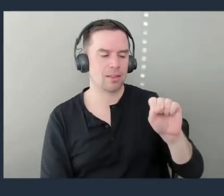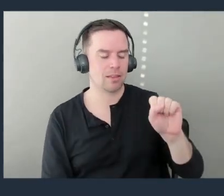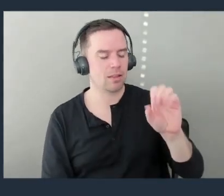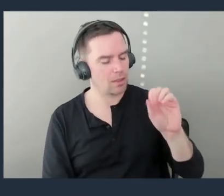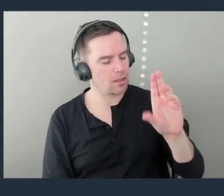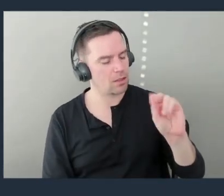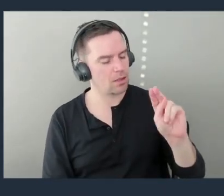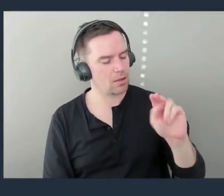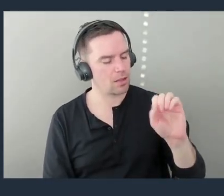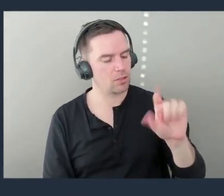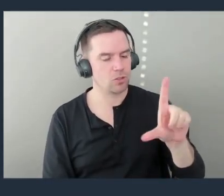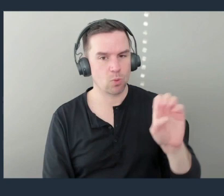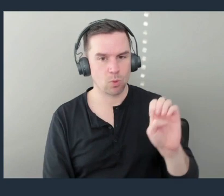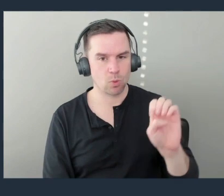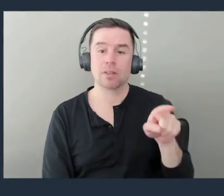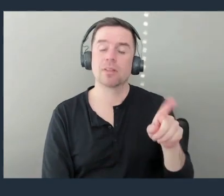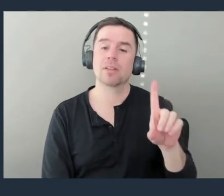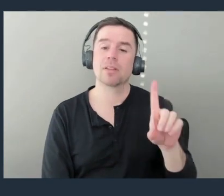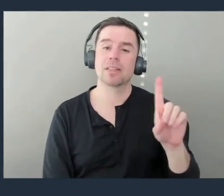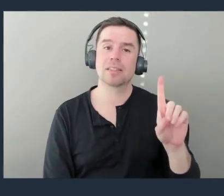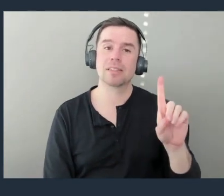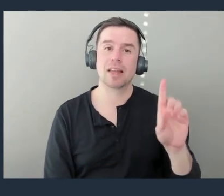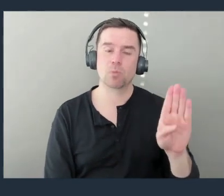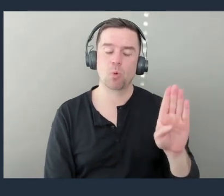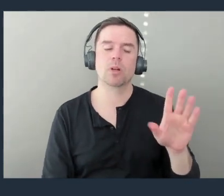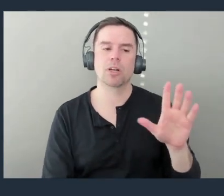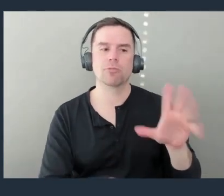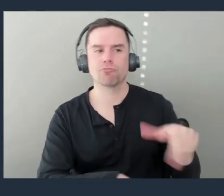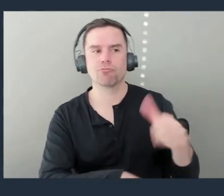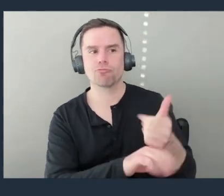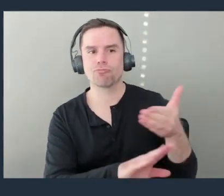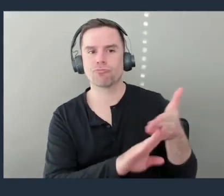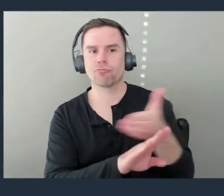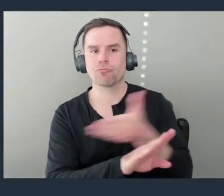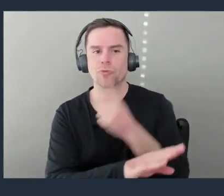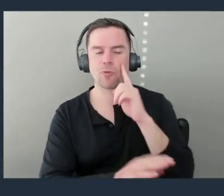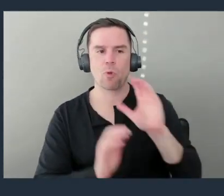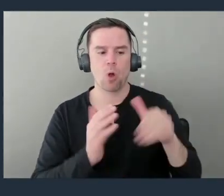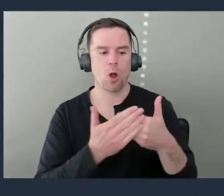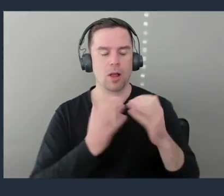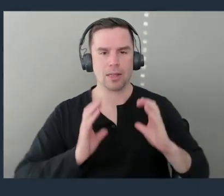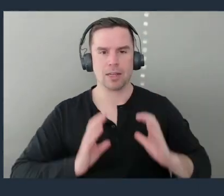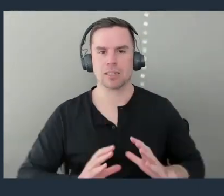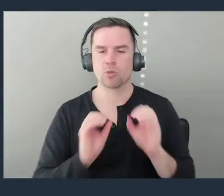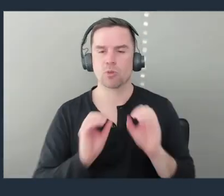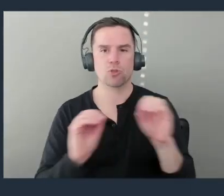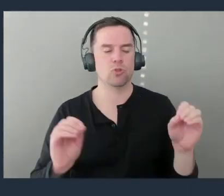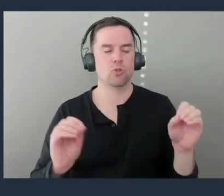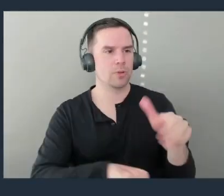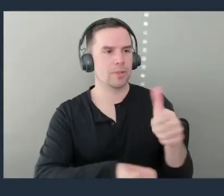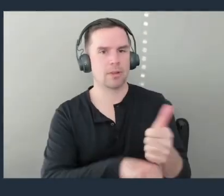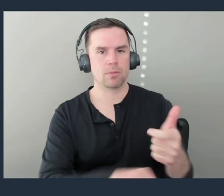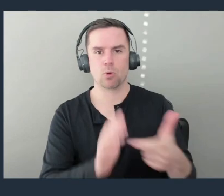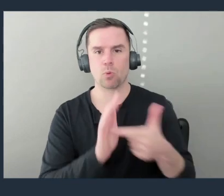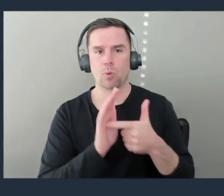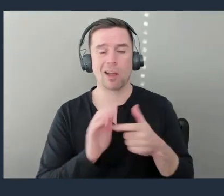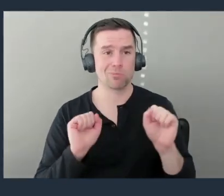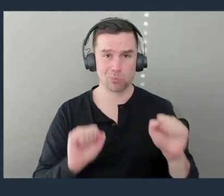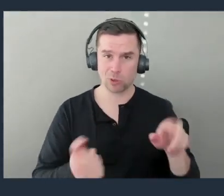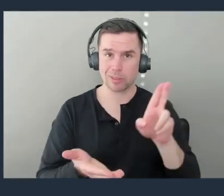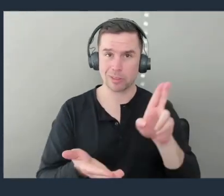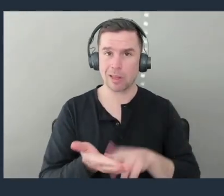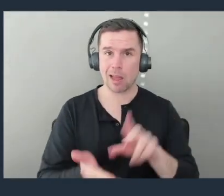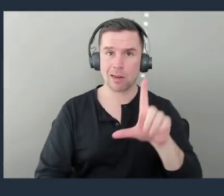is pre-configured for all customers, so no effort is required to set it up. In fact, you can log into your console right now and check it